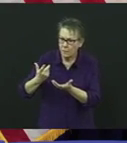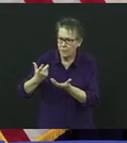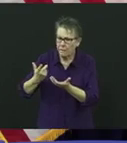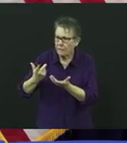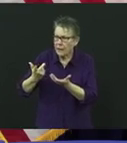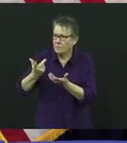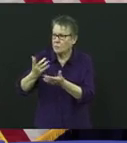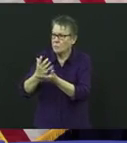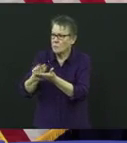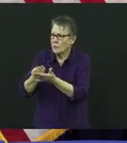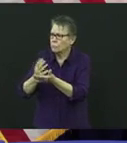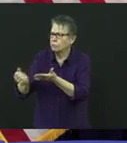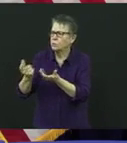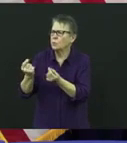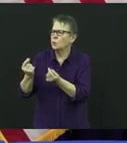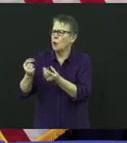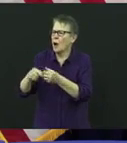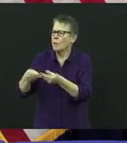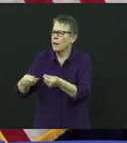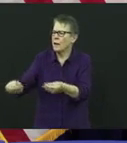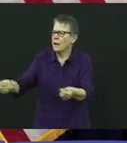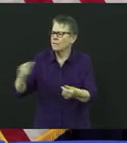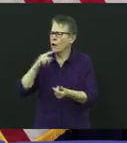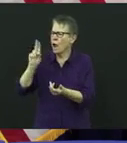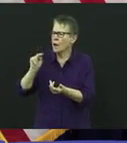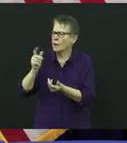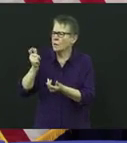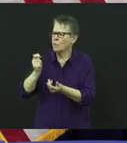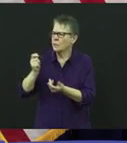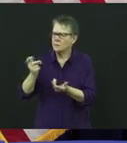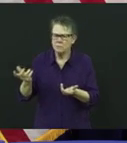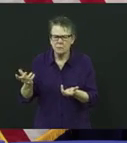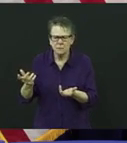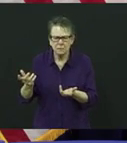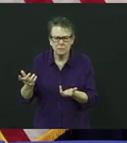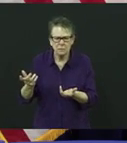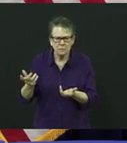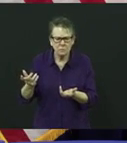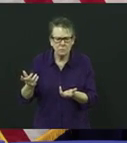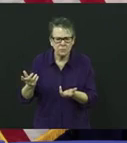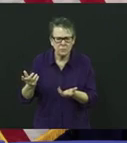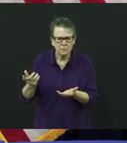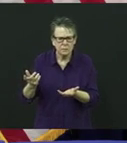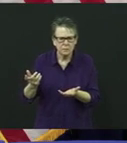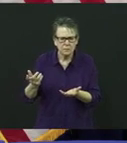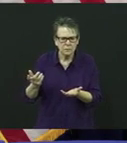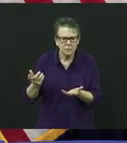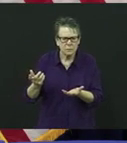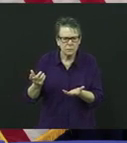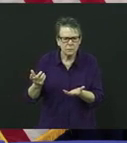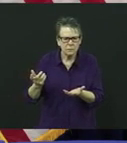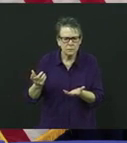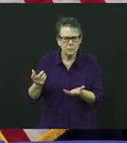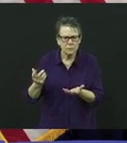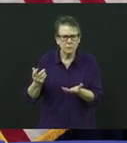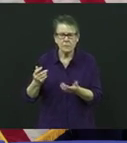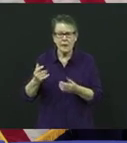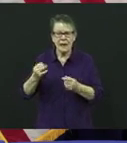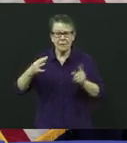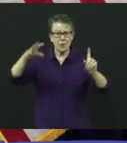everything to go back to normal, will the New Jersey regulations stay in place? And I can repeat any of those for you. That's a lot. This may be a window